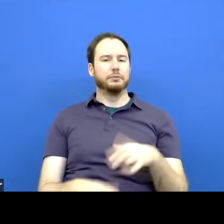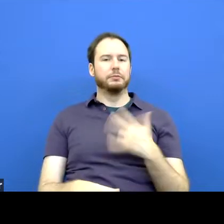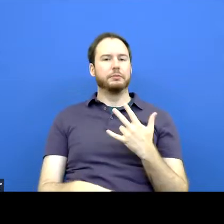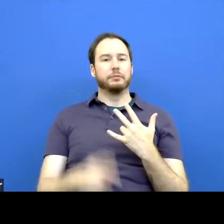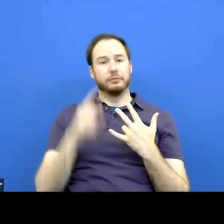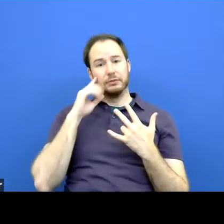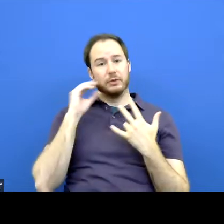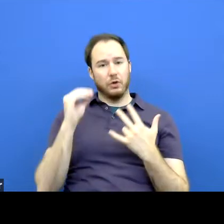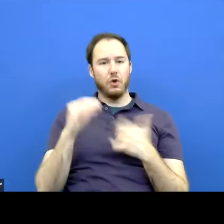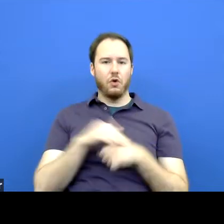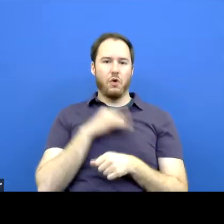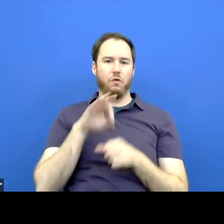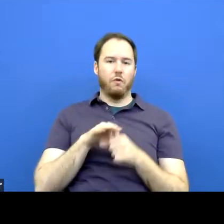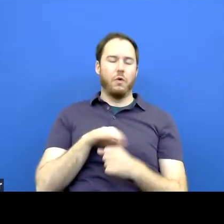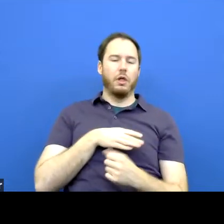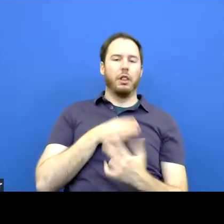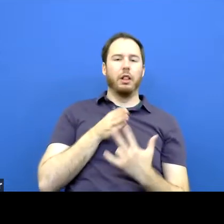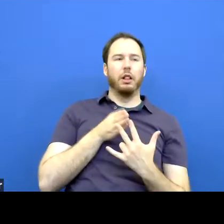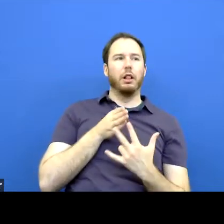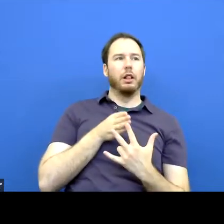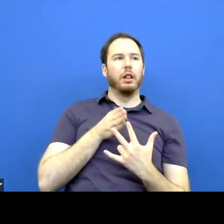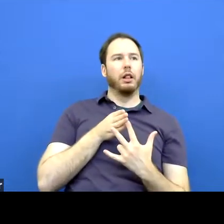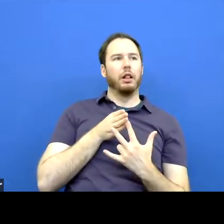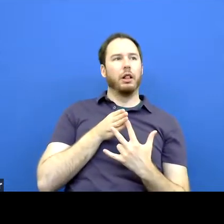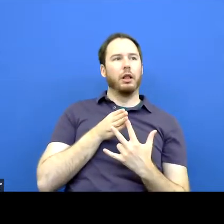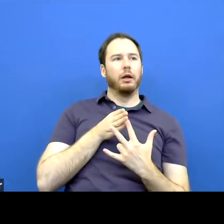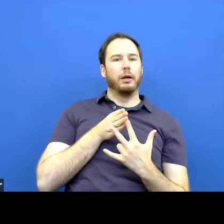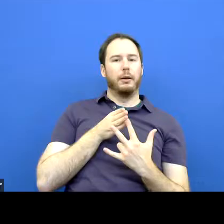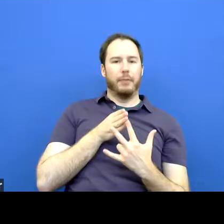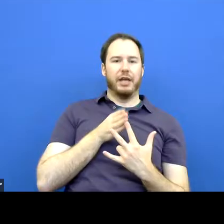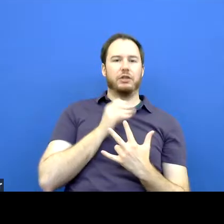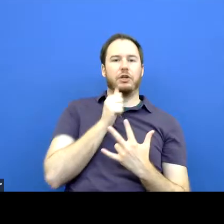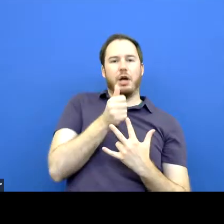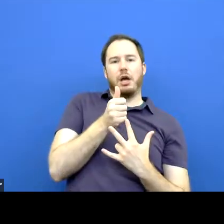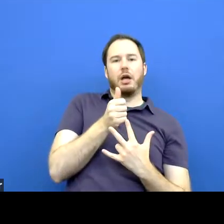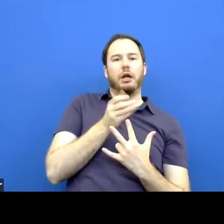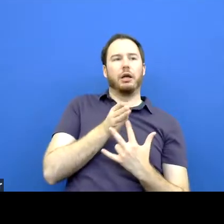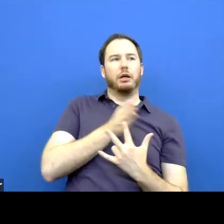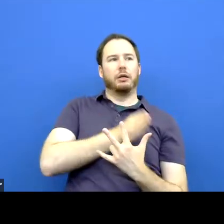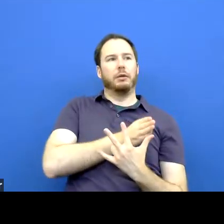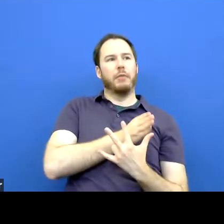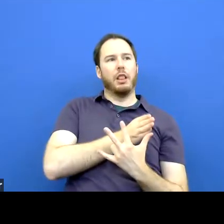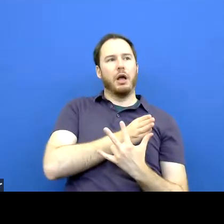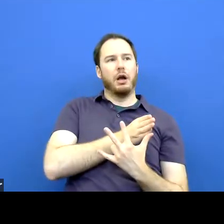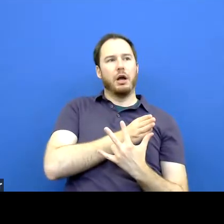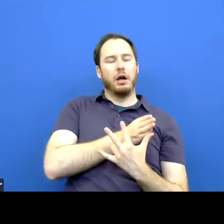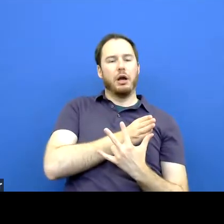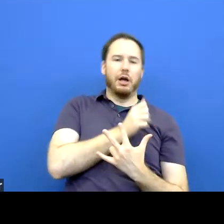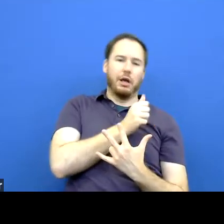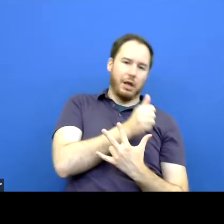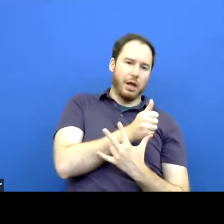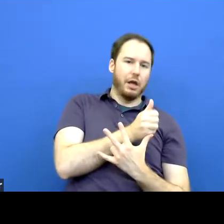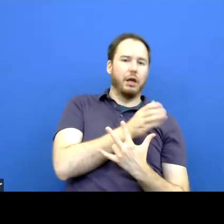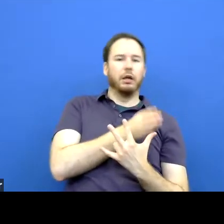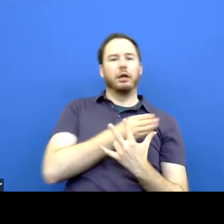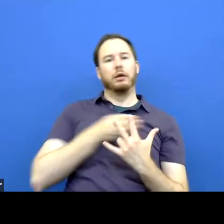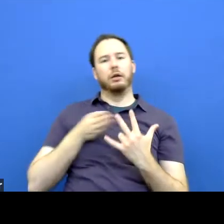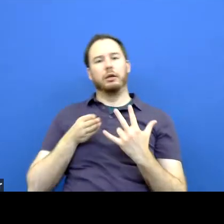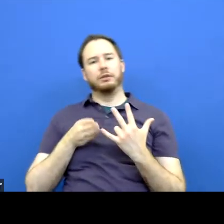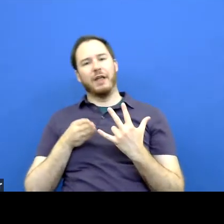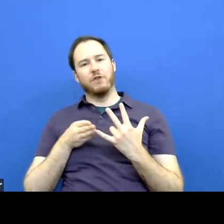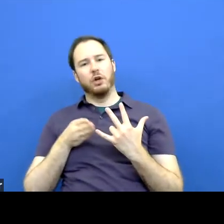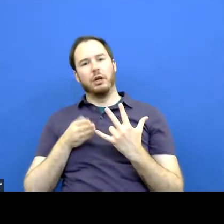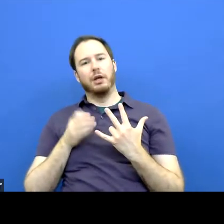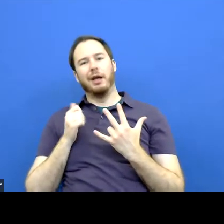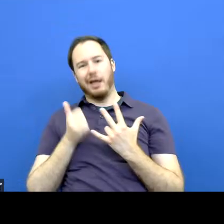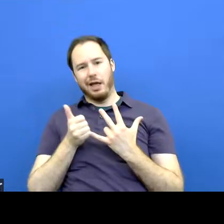Hearing and seeing none, please call the roll. Councilmember Page, Aye. Councilmember Belanca, Aye. Councilmember